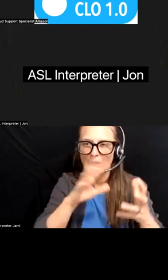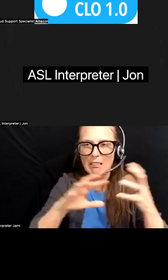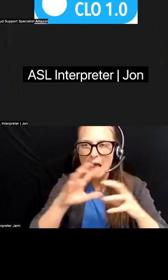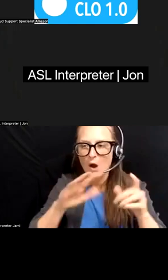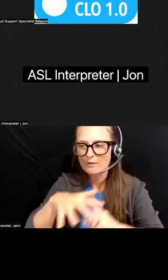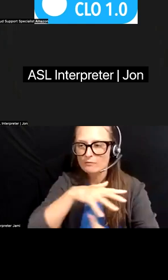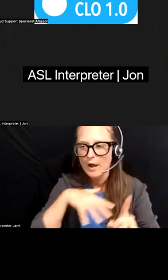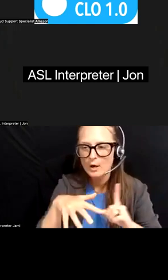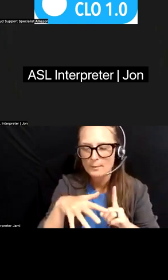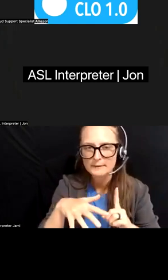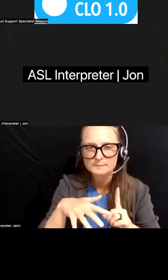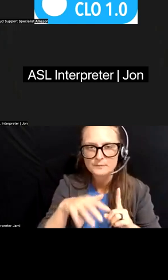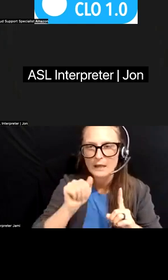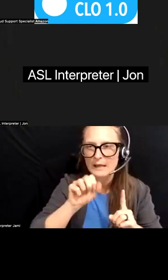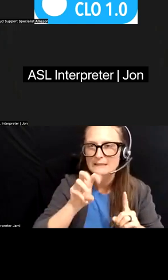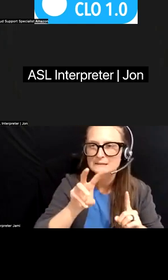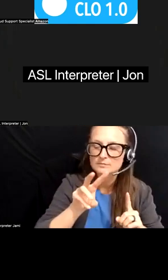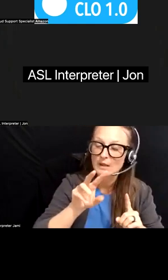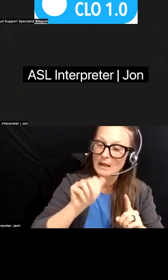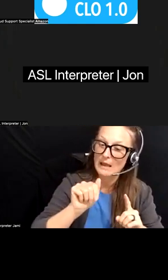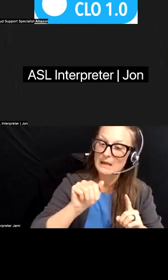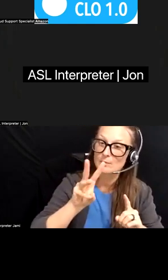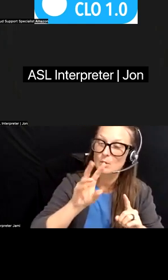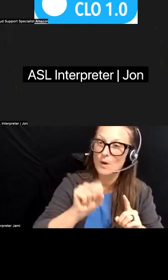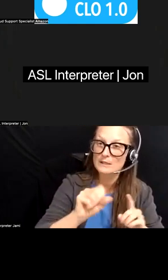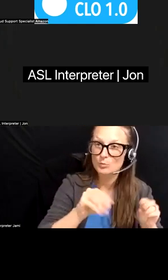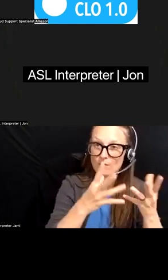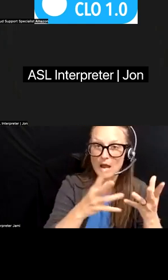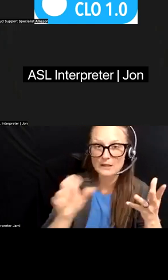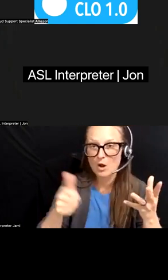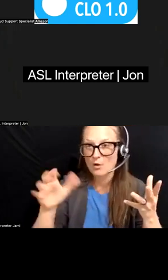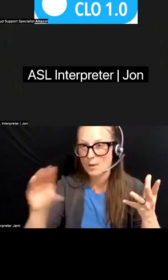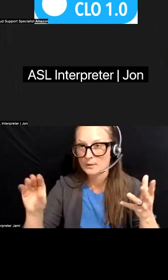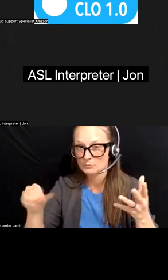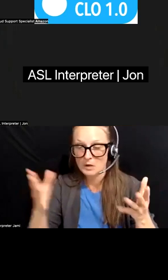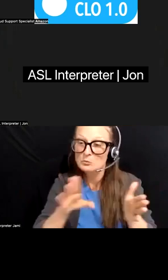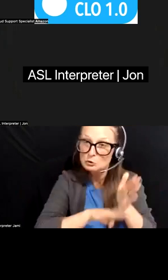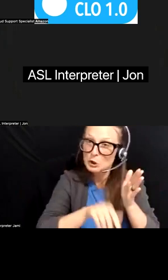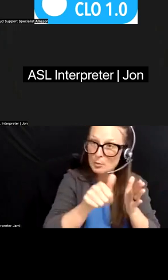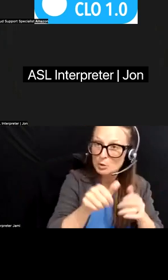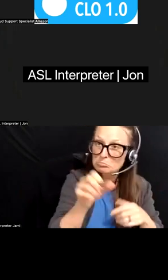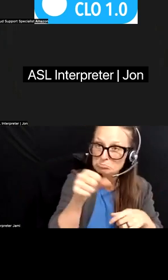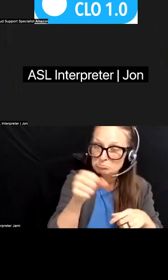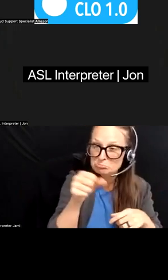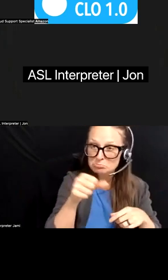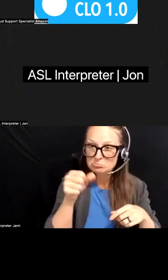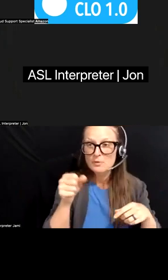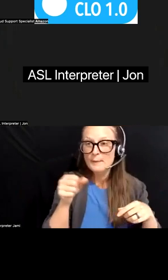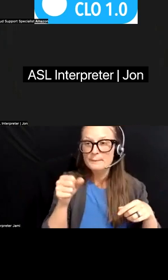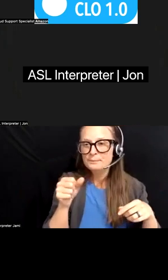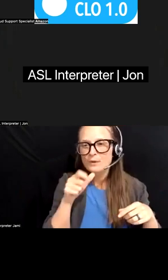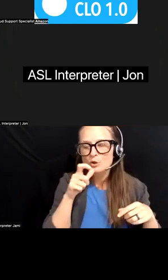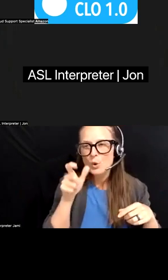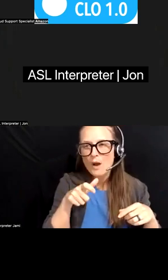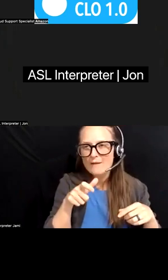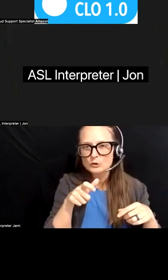few other companies provide? Cheaper. That's one thing you're seeing, right? It's cheaper. You don't have to commit upfront. It's